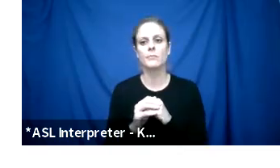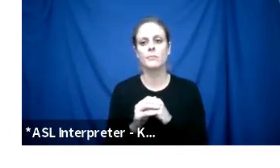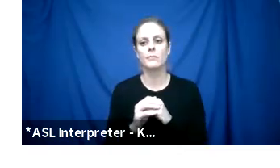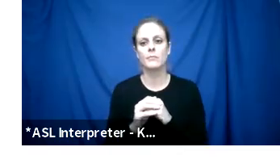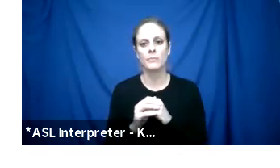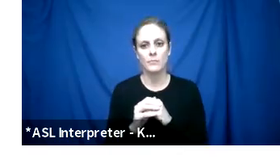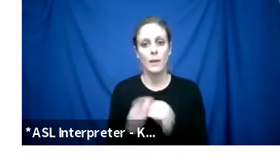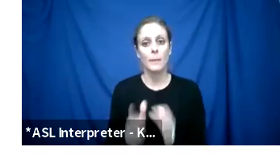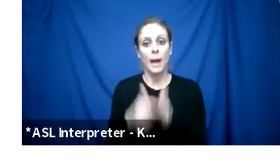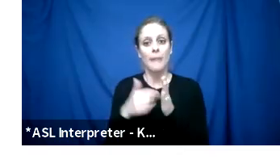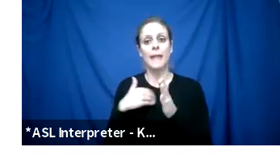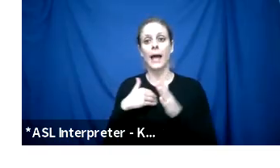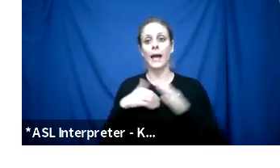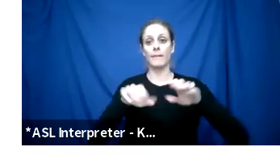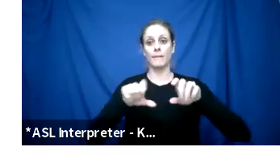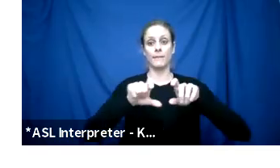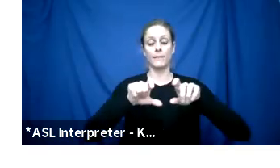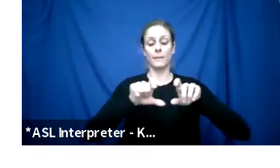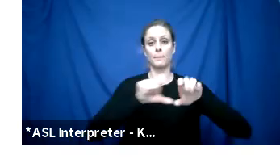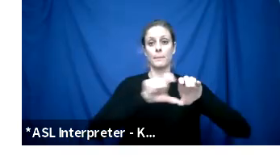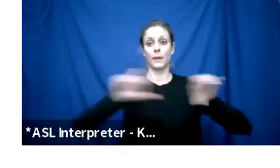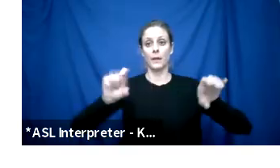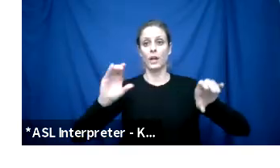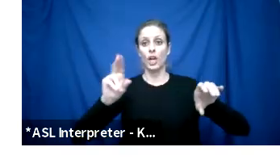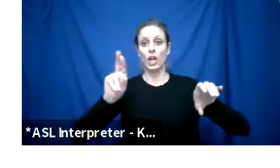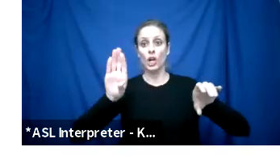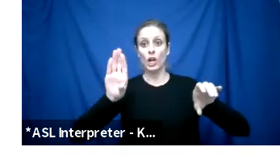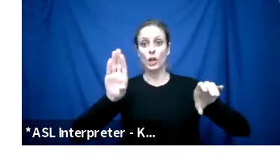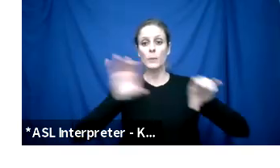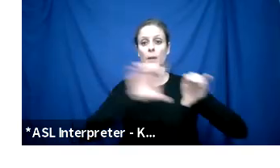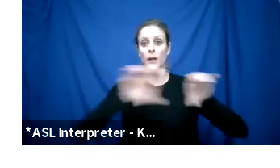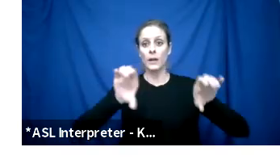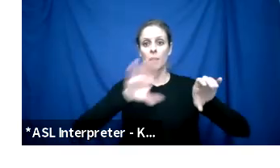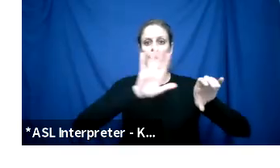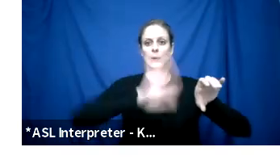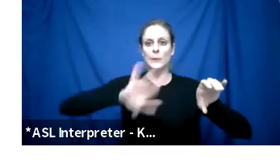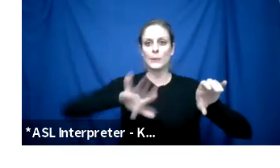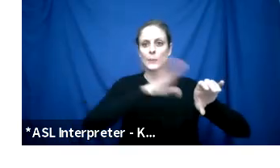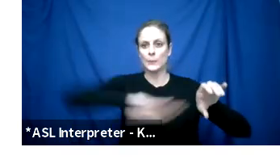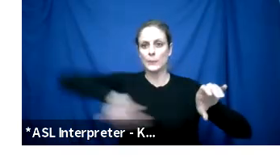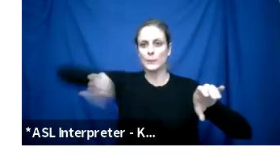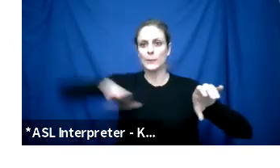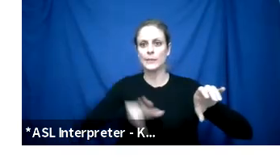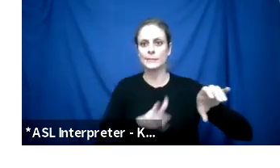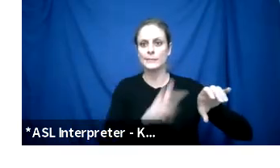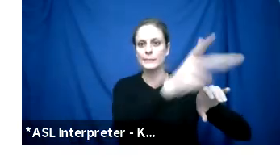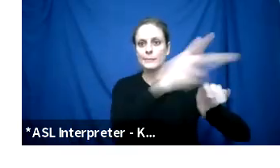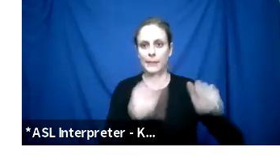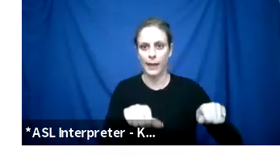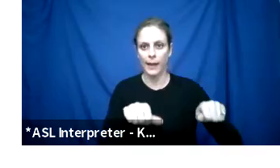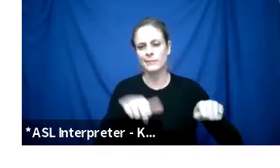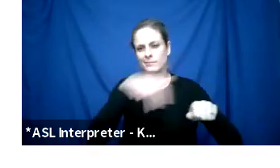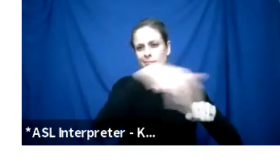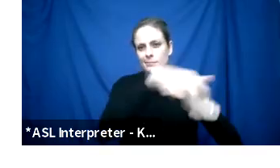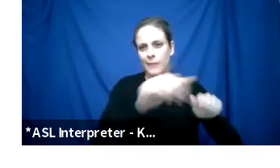most oftentimes the person with a disability is going to be getting out on the passenger side, and you don't want to change in level like a curb, a bollard, or anything in this